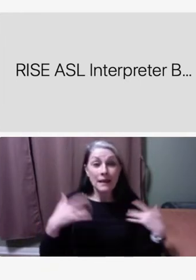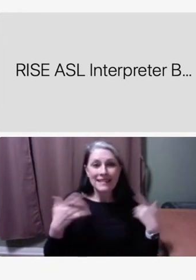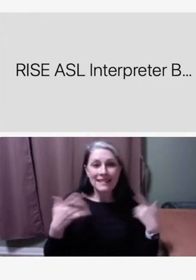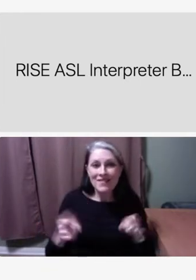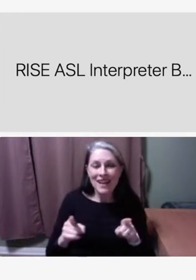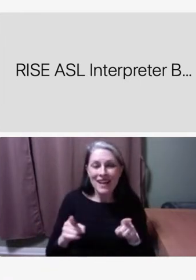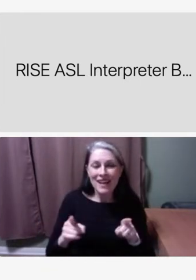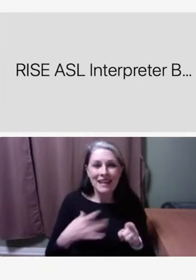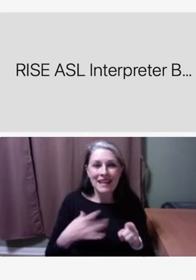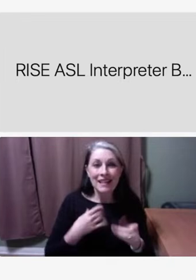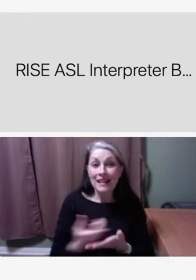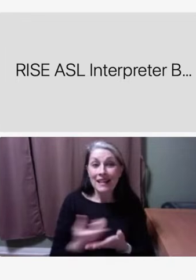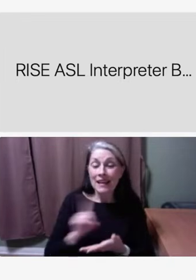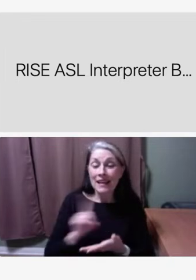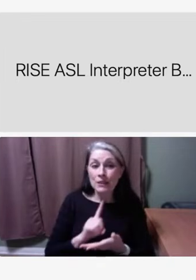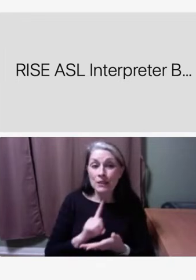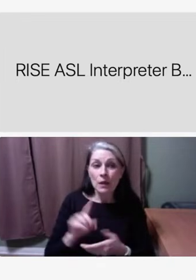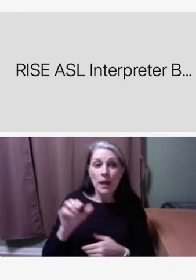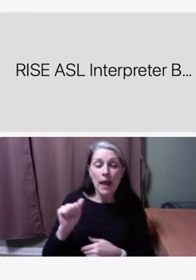APAC celebration.